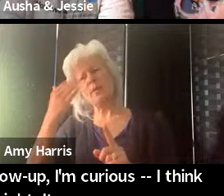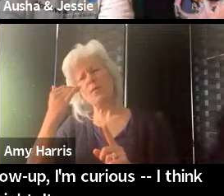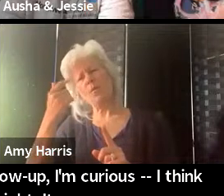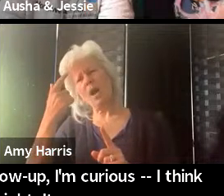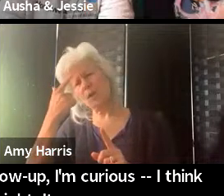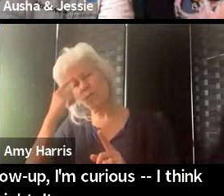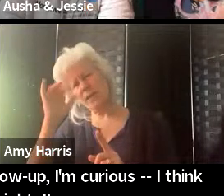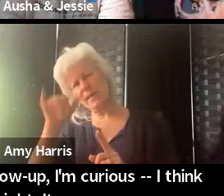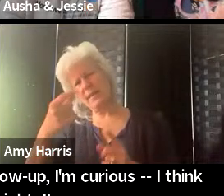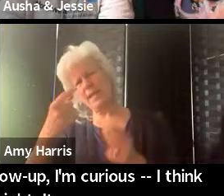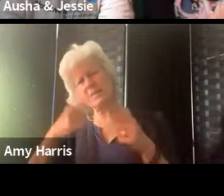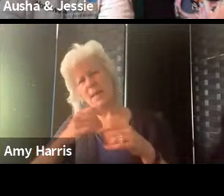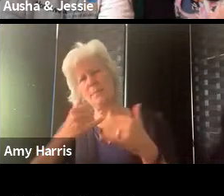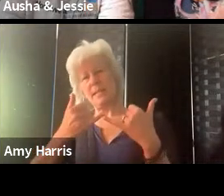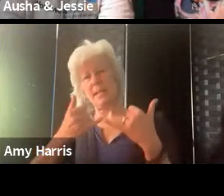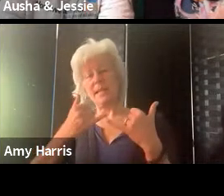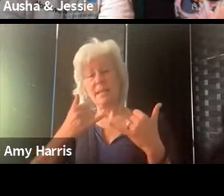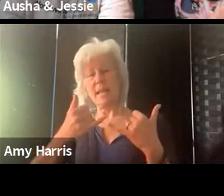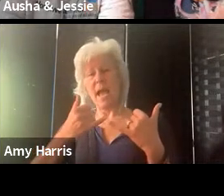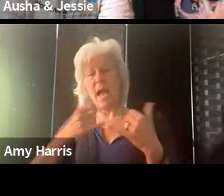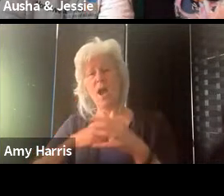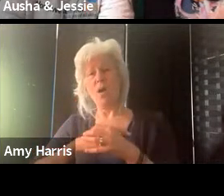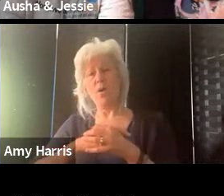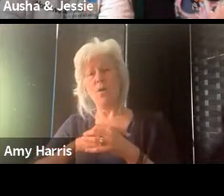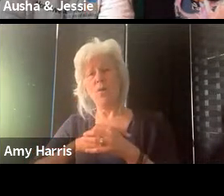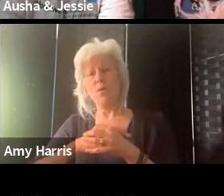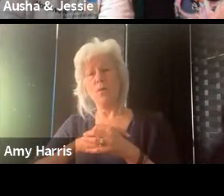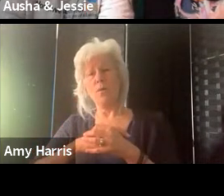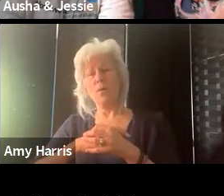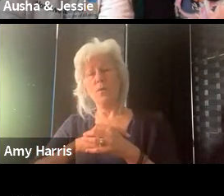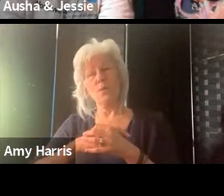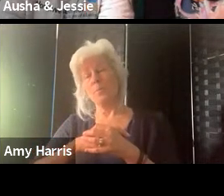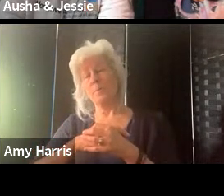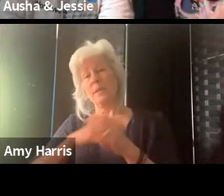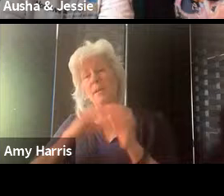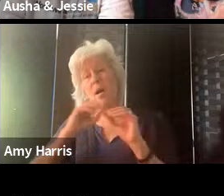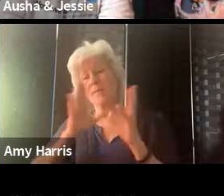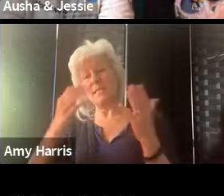the case, even though clearly we have still have work to do.